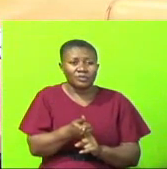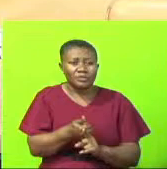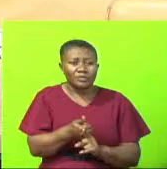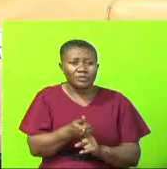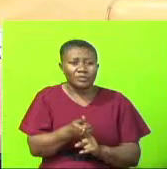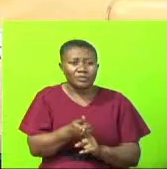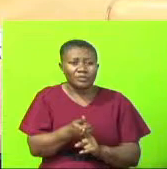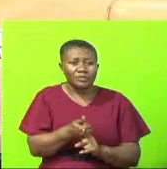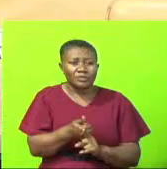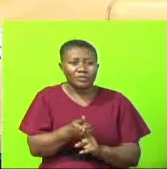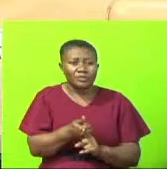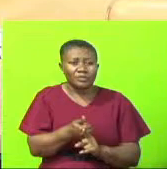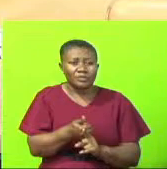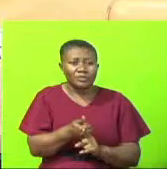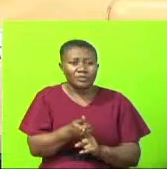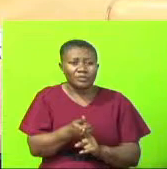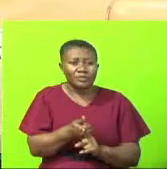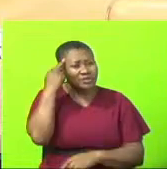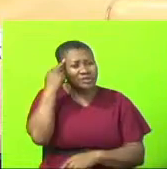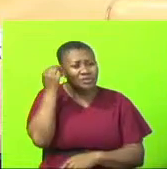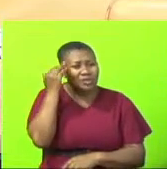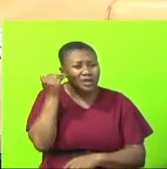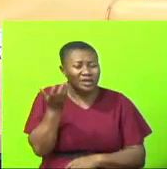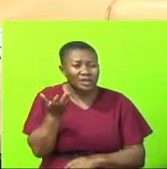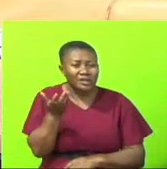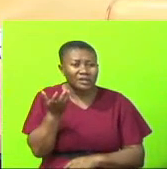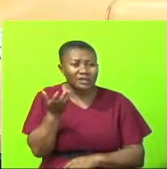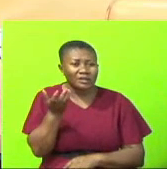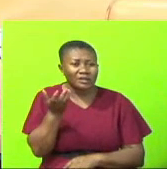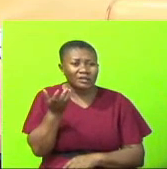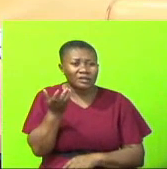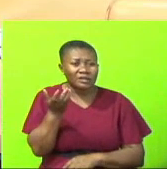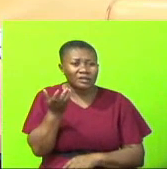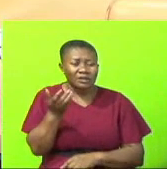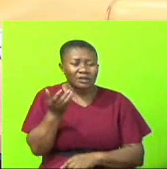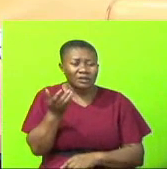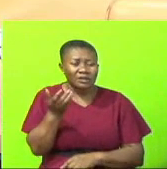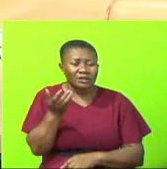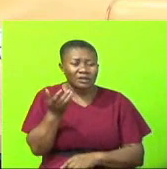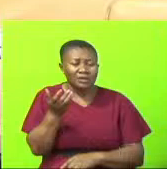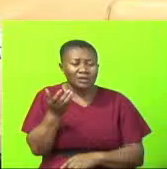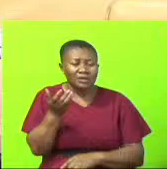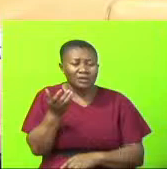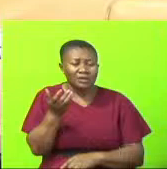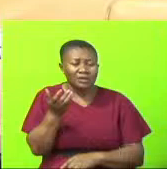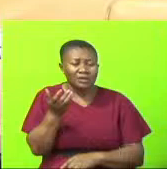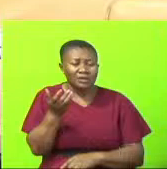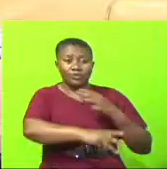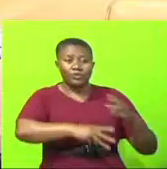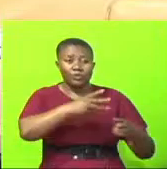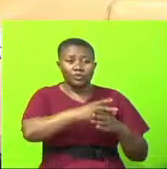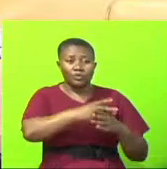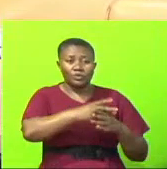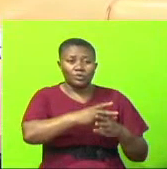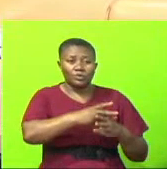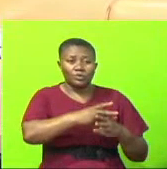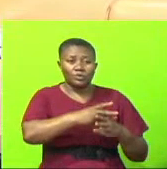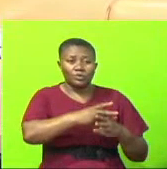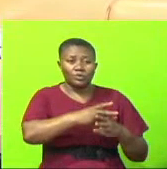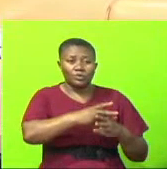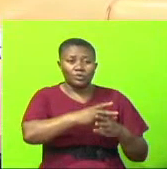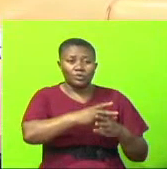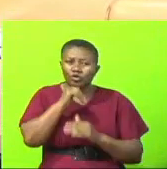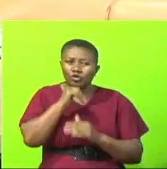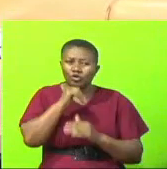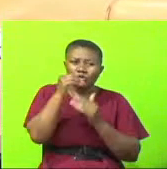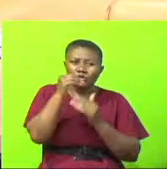why. In our part of the world where we work here in Parliament, a Speaker is not bound by the decisions of